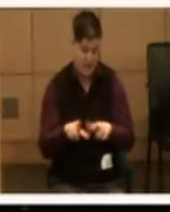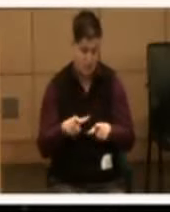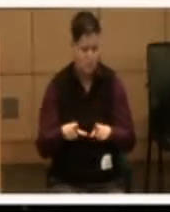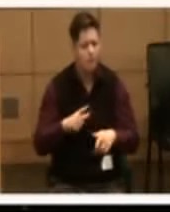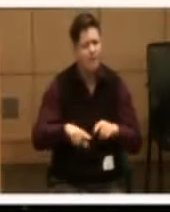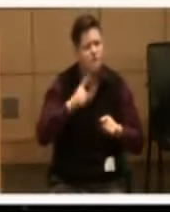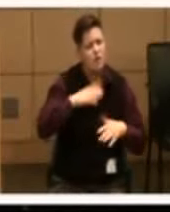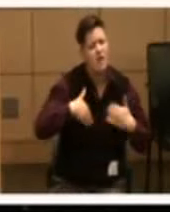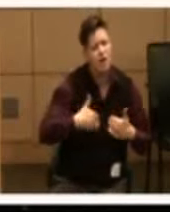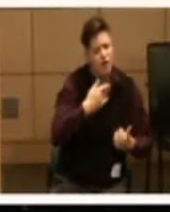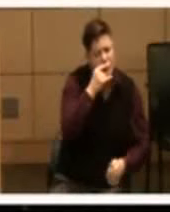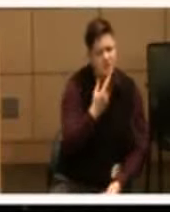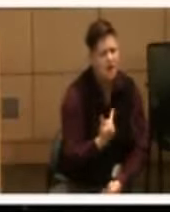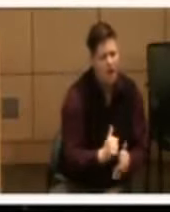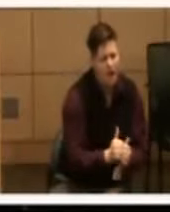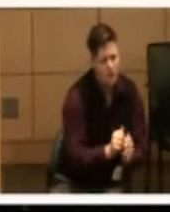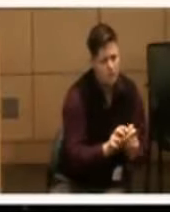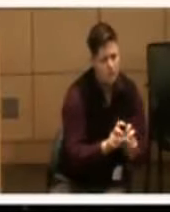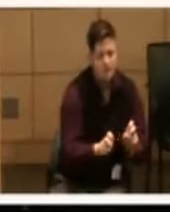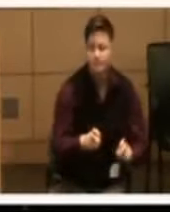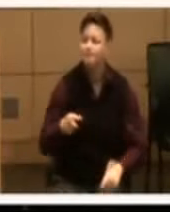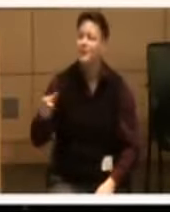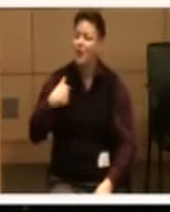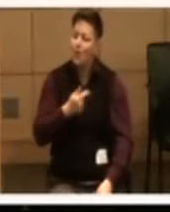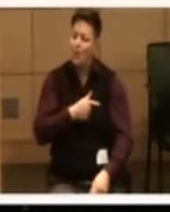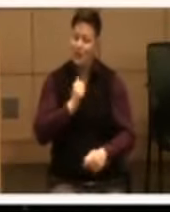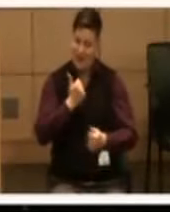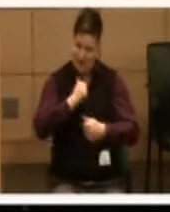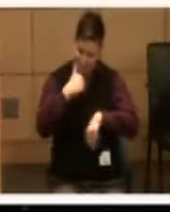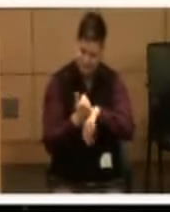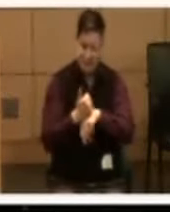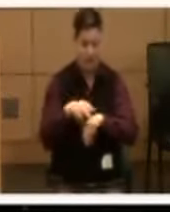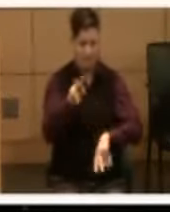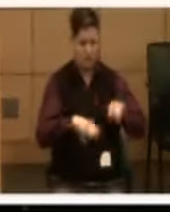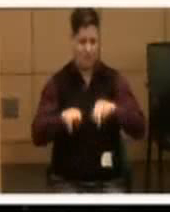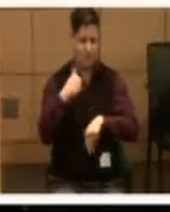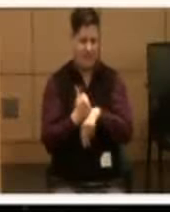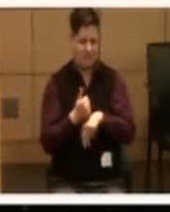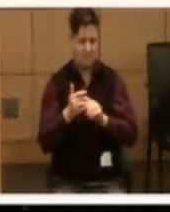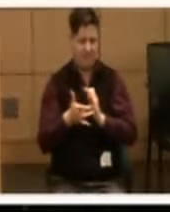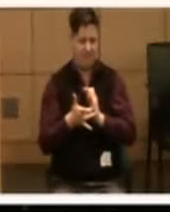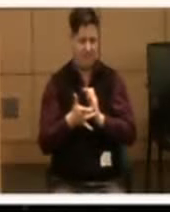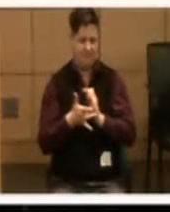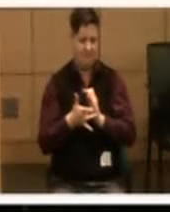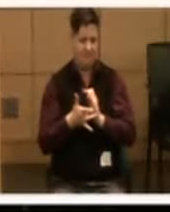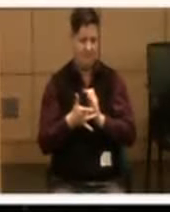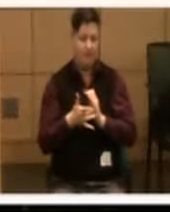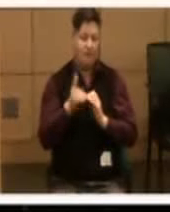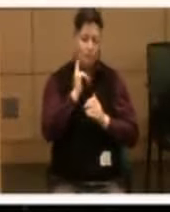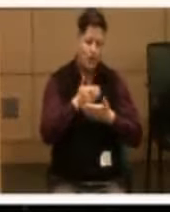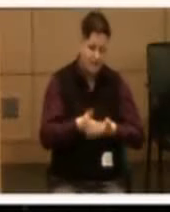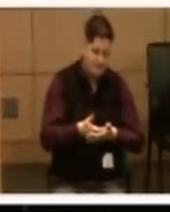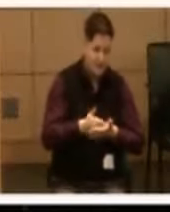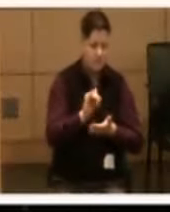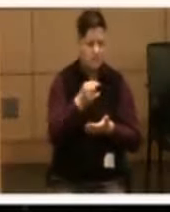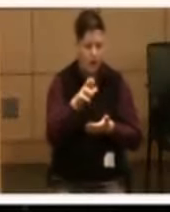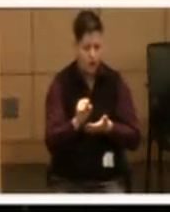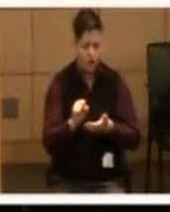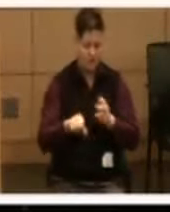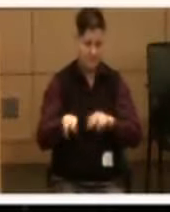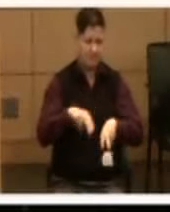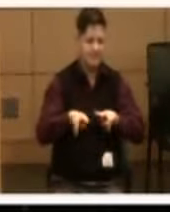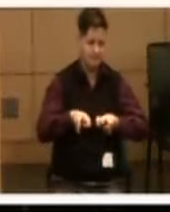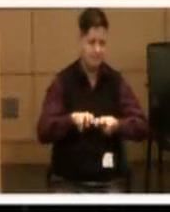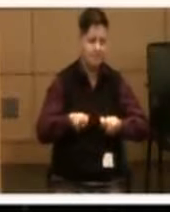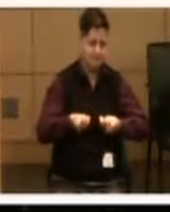adapting our observer-based method of testing testing infants and toddlers, and looking at how we can